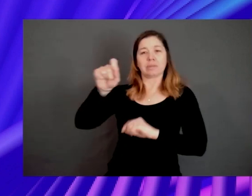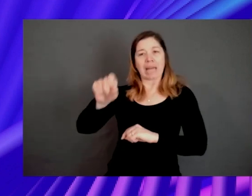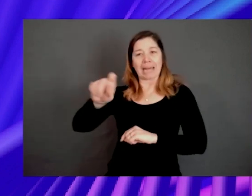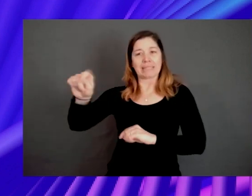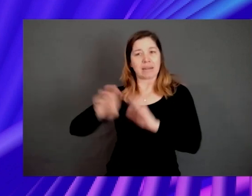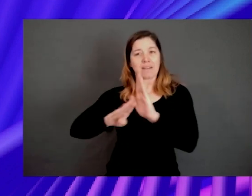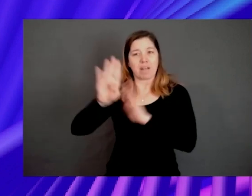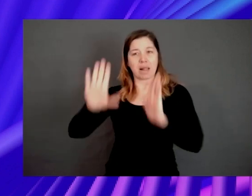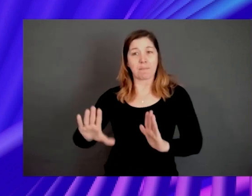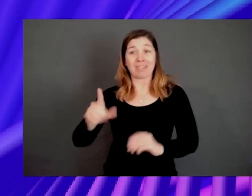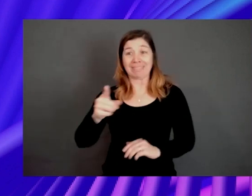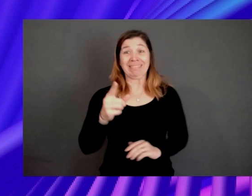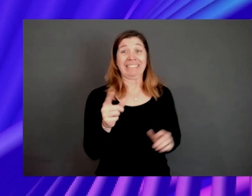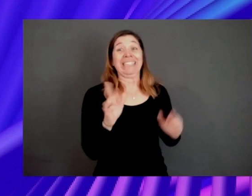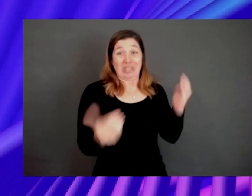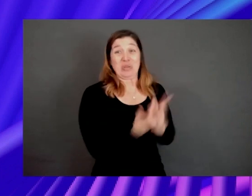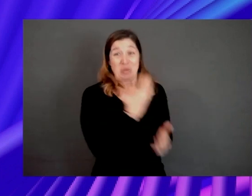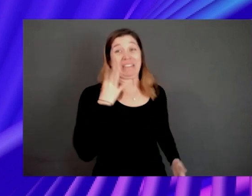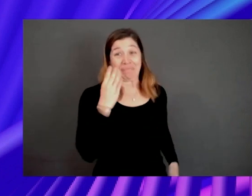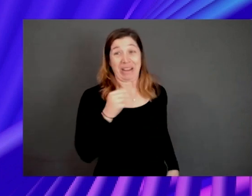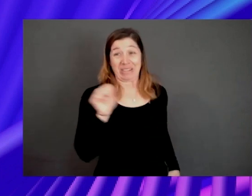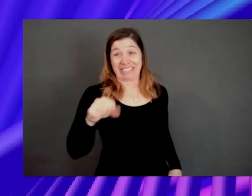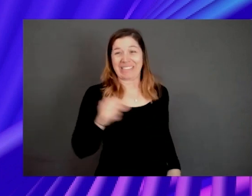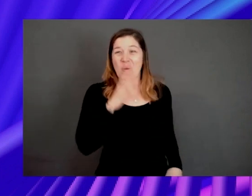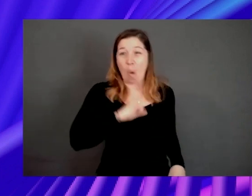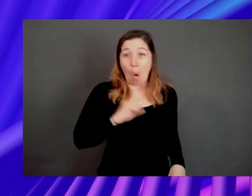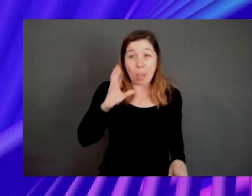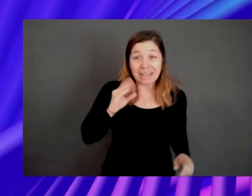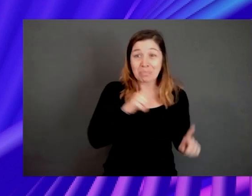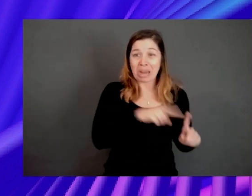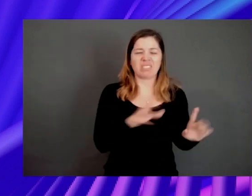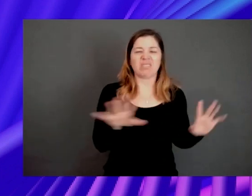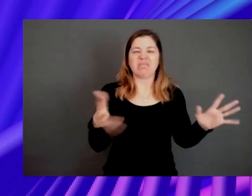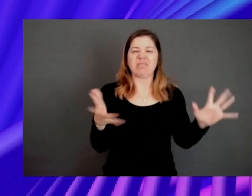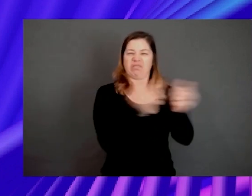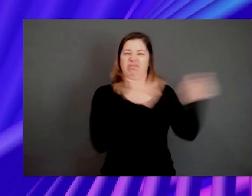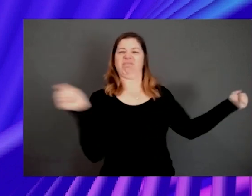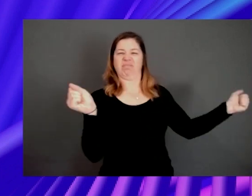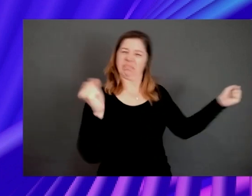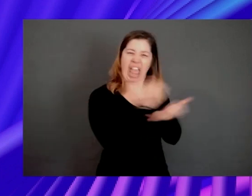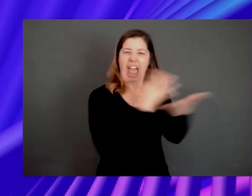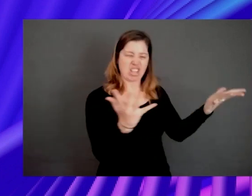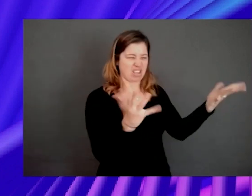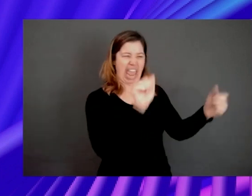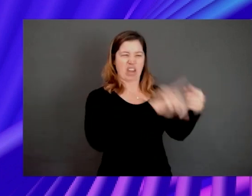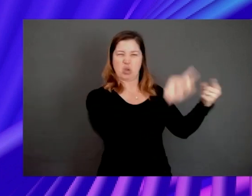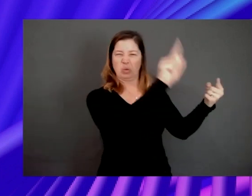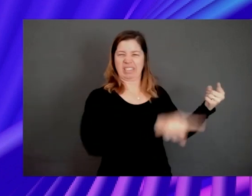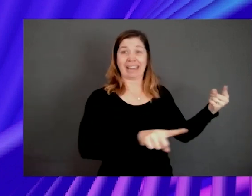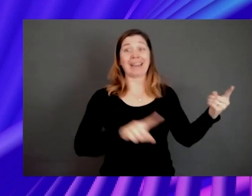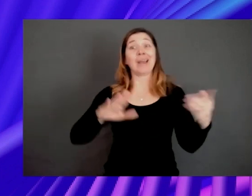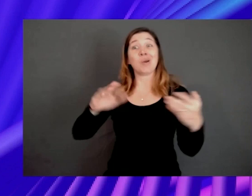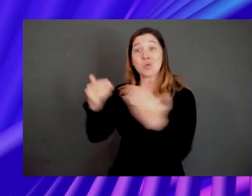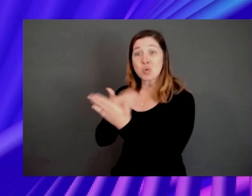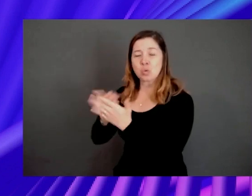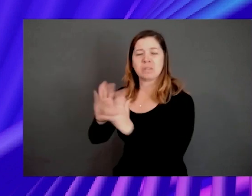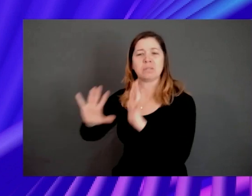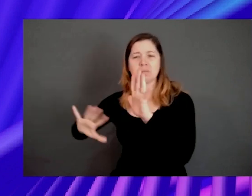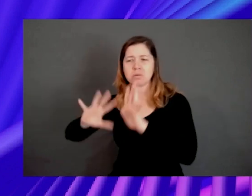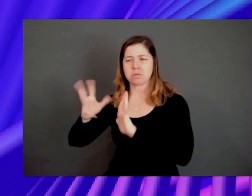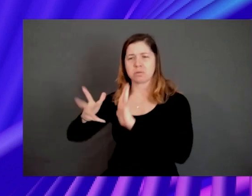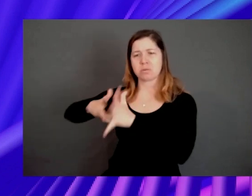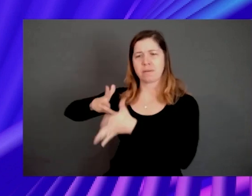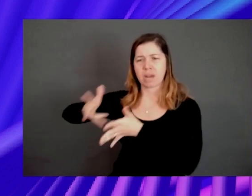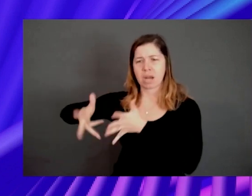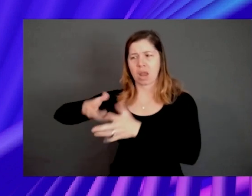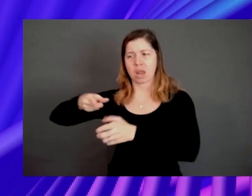new experience. I think, like I said, the old experience, we were just like, let's expose everything. Let's just do it, right? But now it's sort of like, how can we get it as streamlined